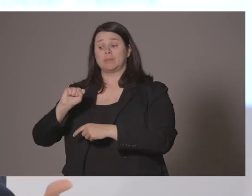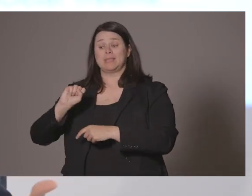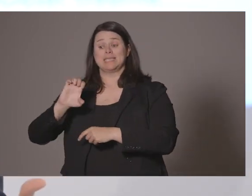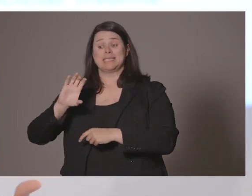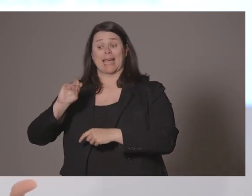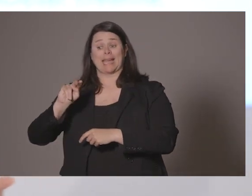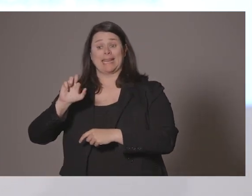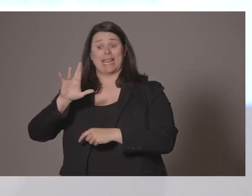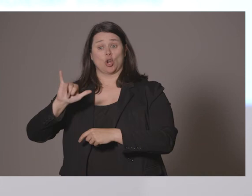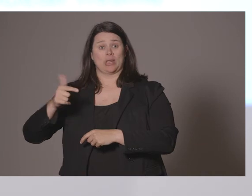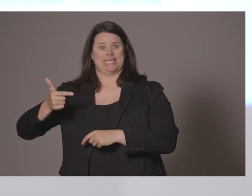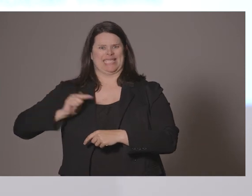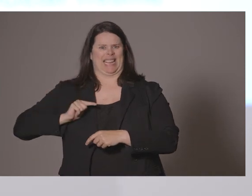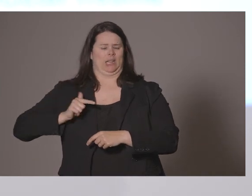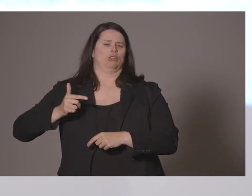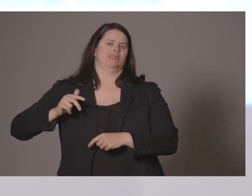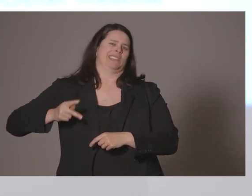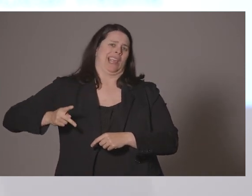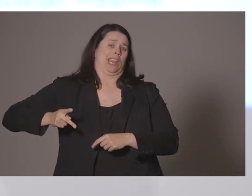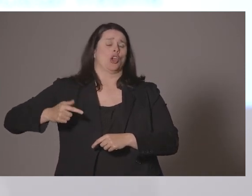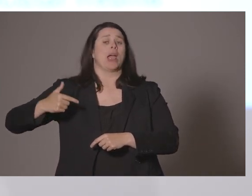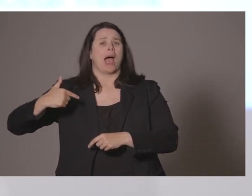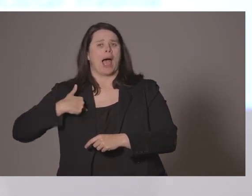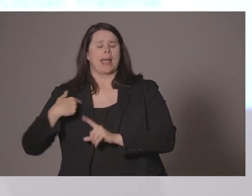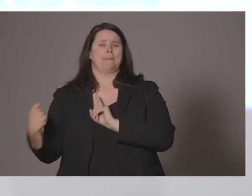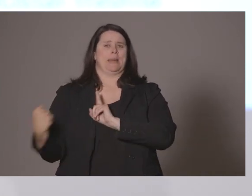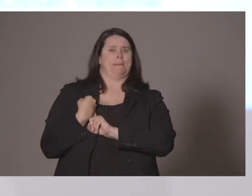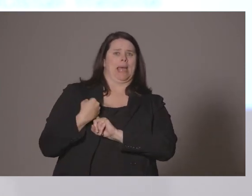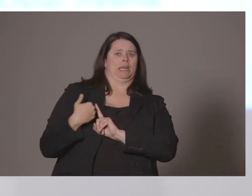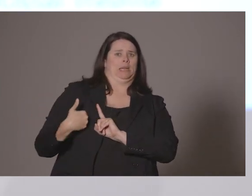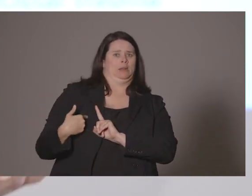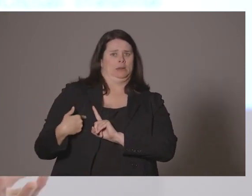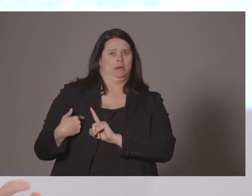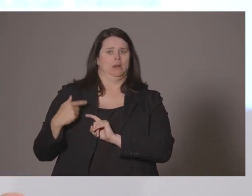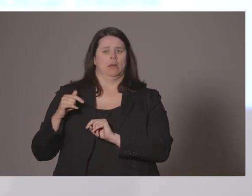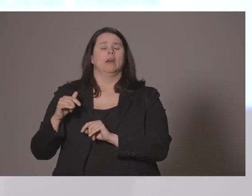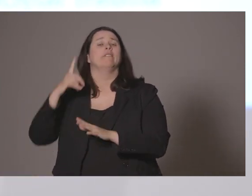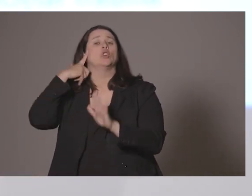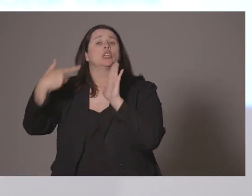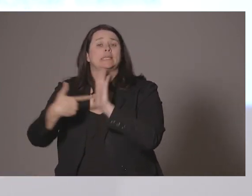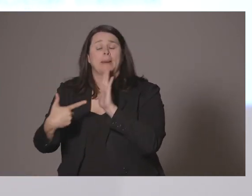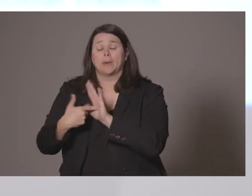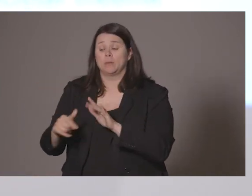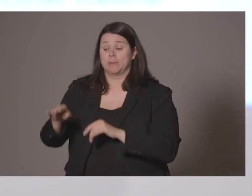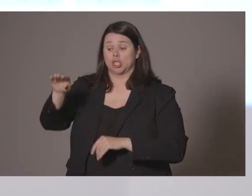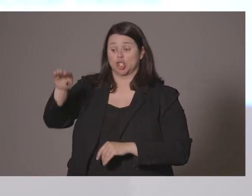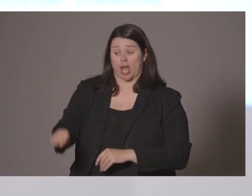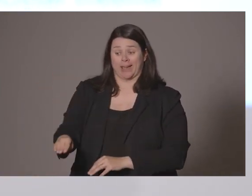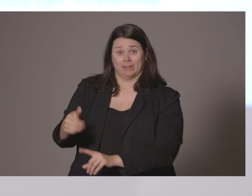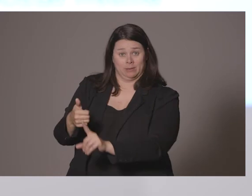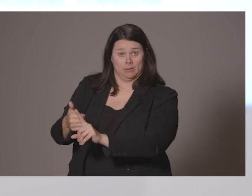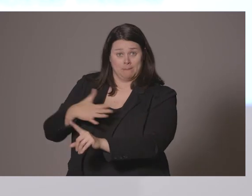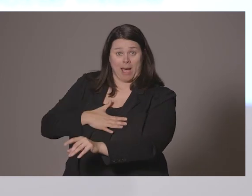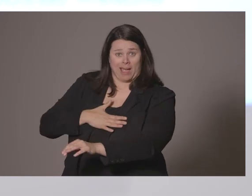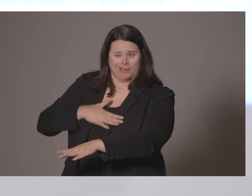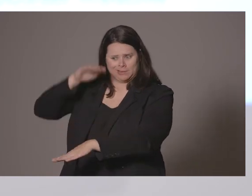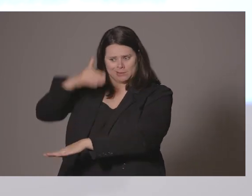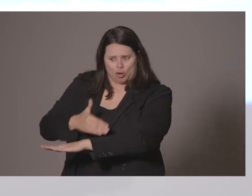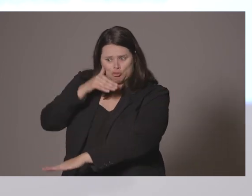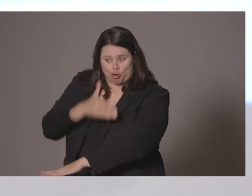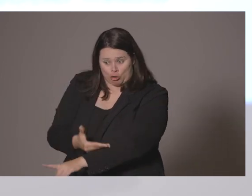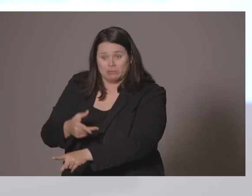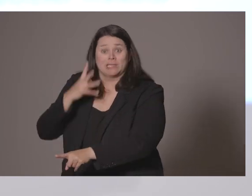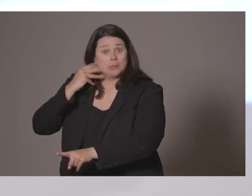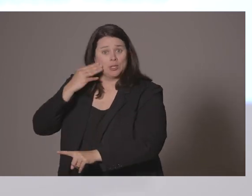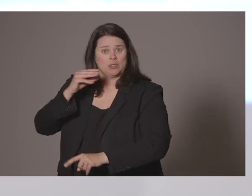the event that happens. So for example, if your child experiences sexual assault, then the trauma